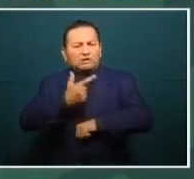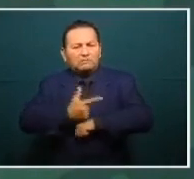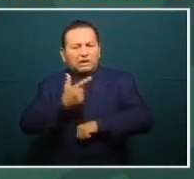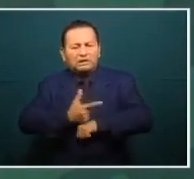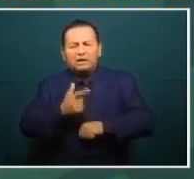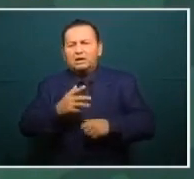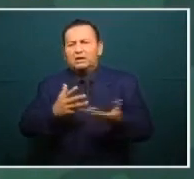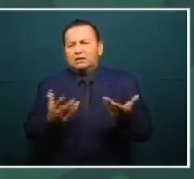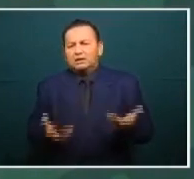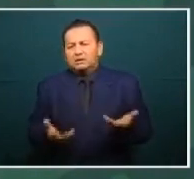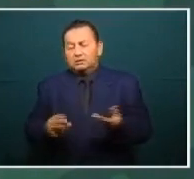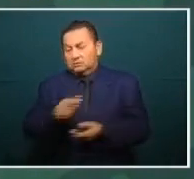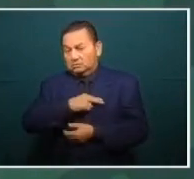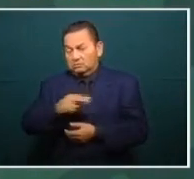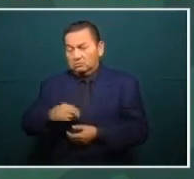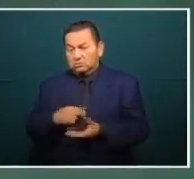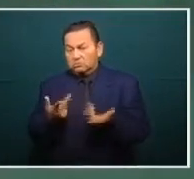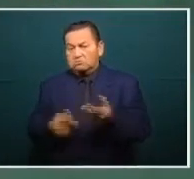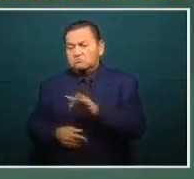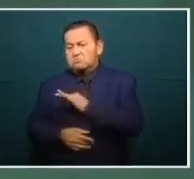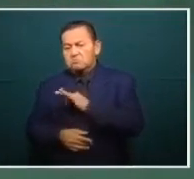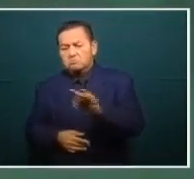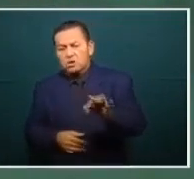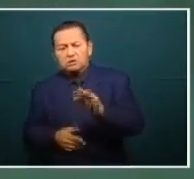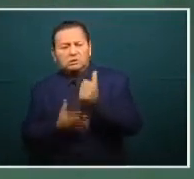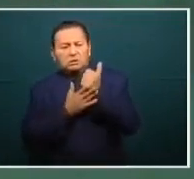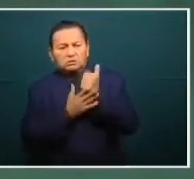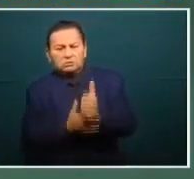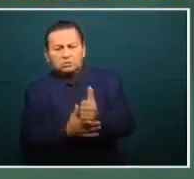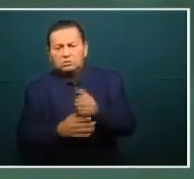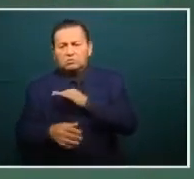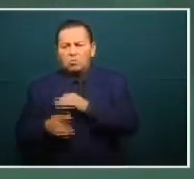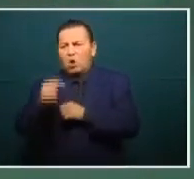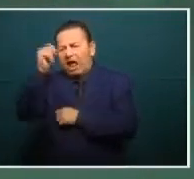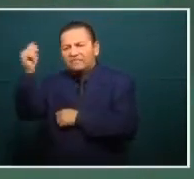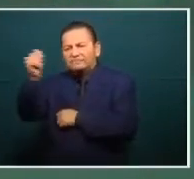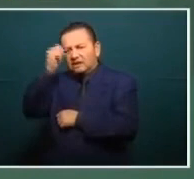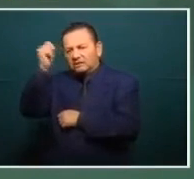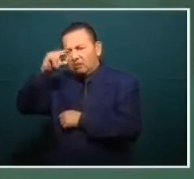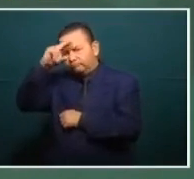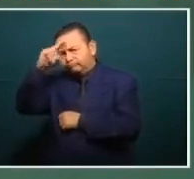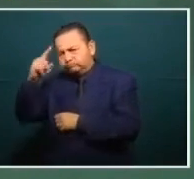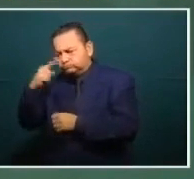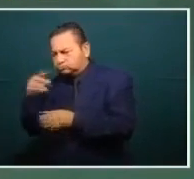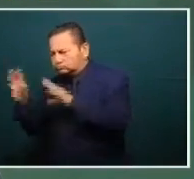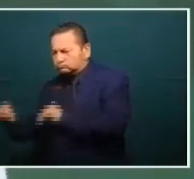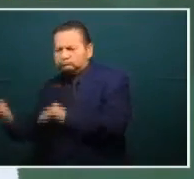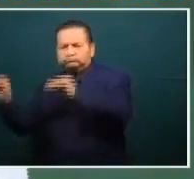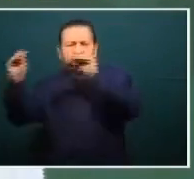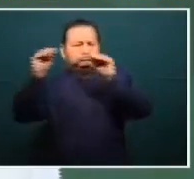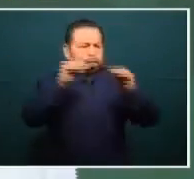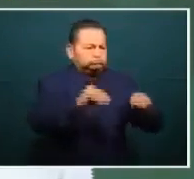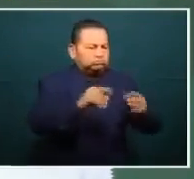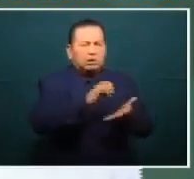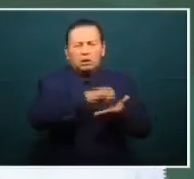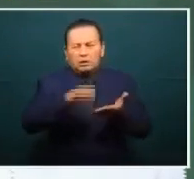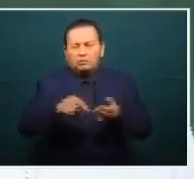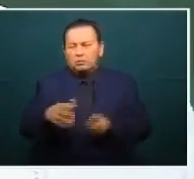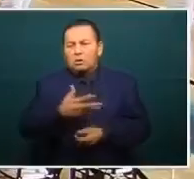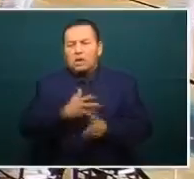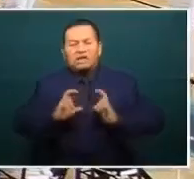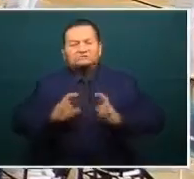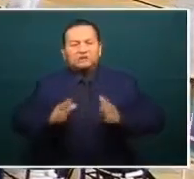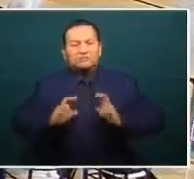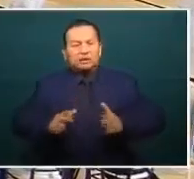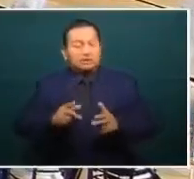America to help them grow develop, give them work, figure out a way to help them work, technical